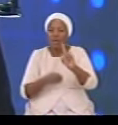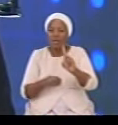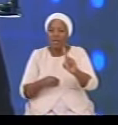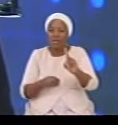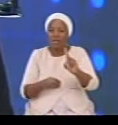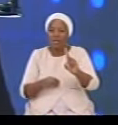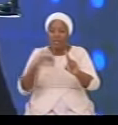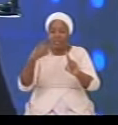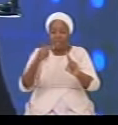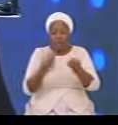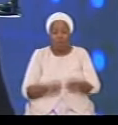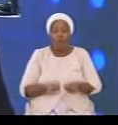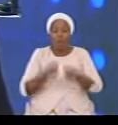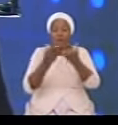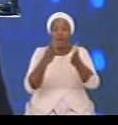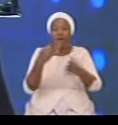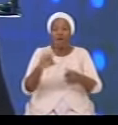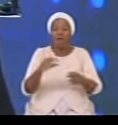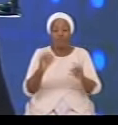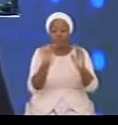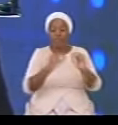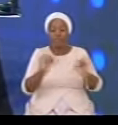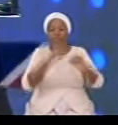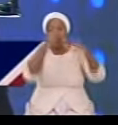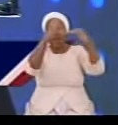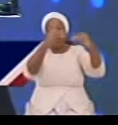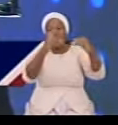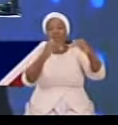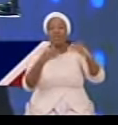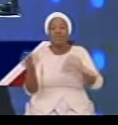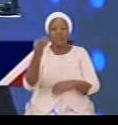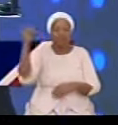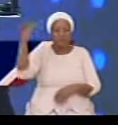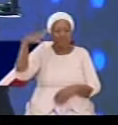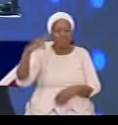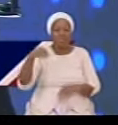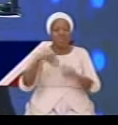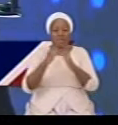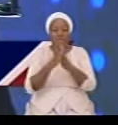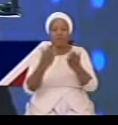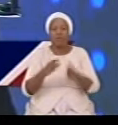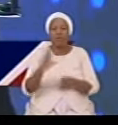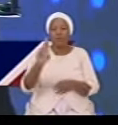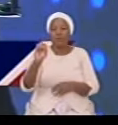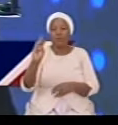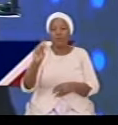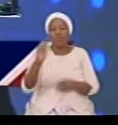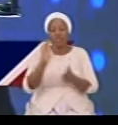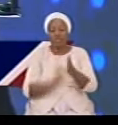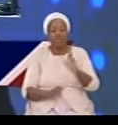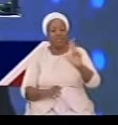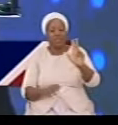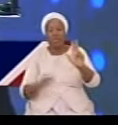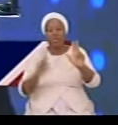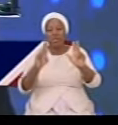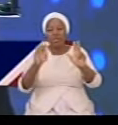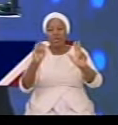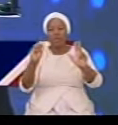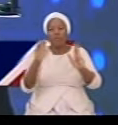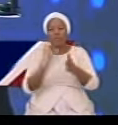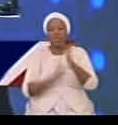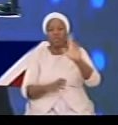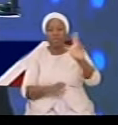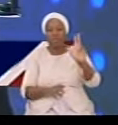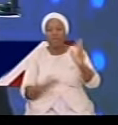The offer of boundless grace. Look at Romans chapter 3. In Romans chapter 3, I'm reading